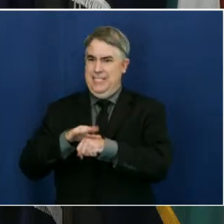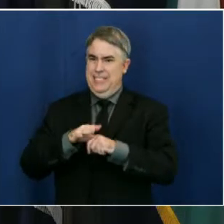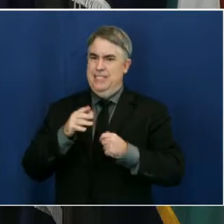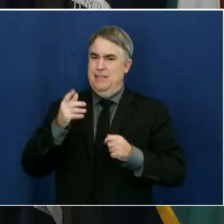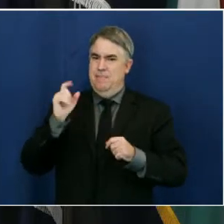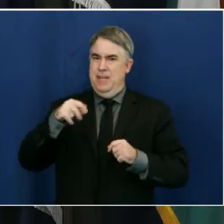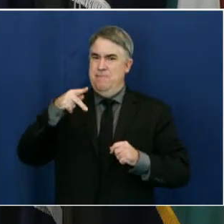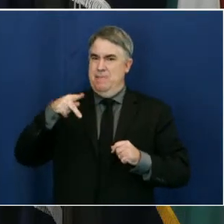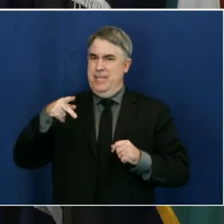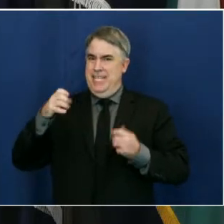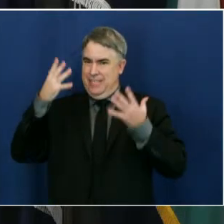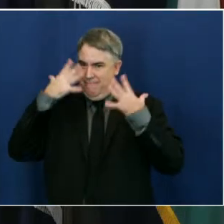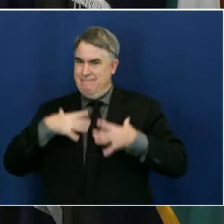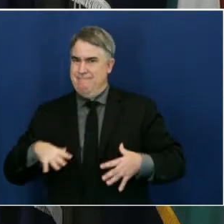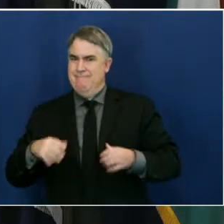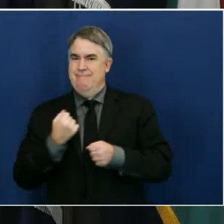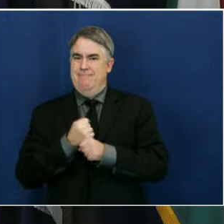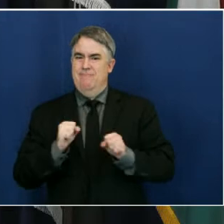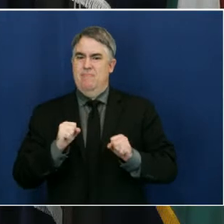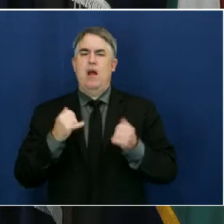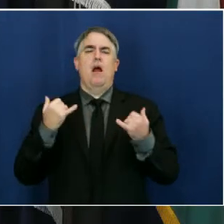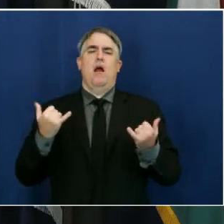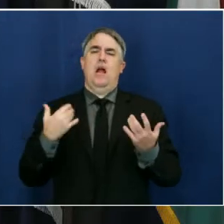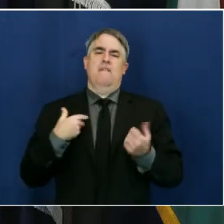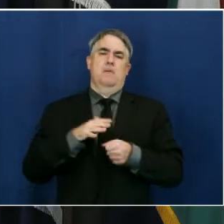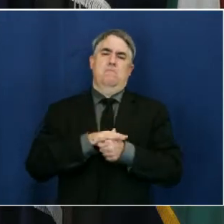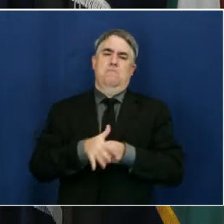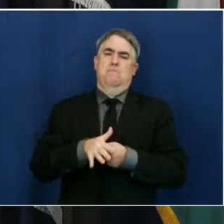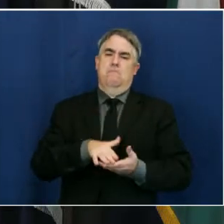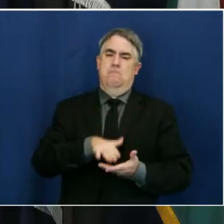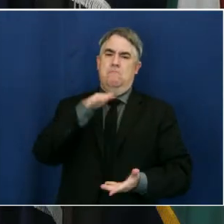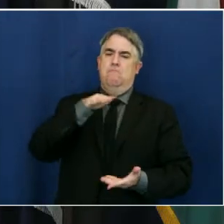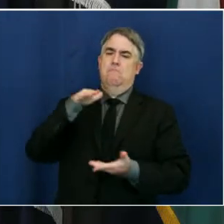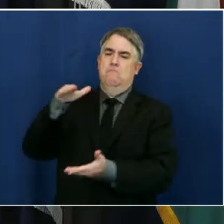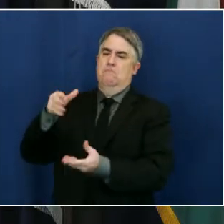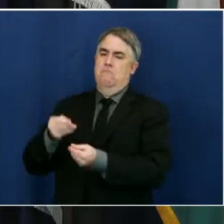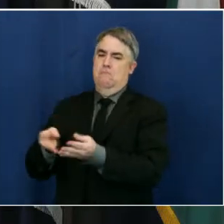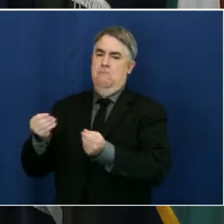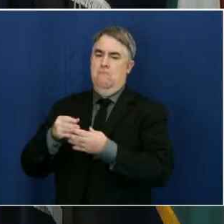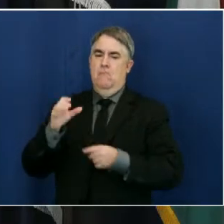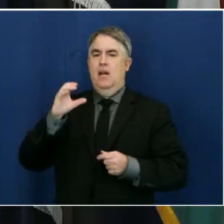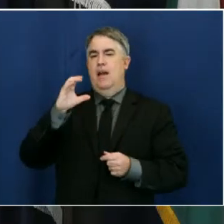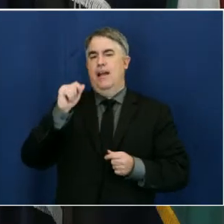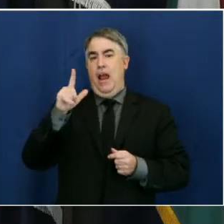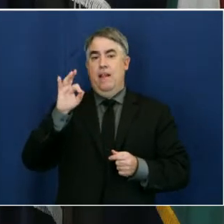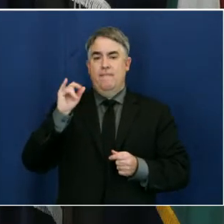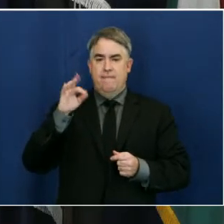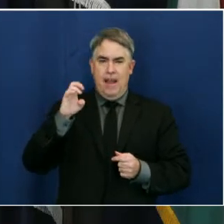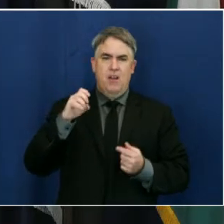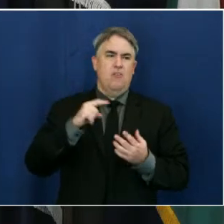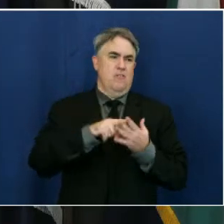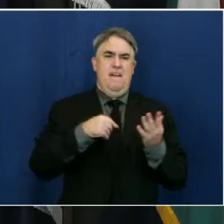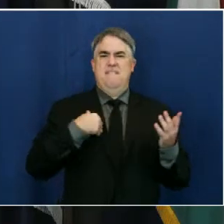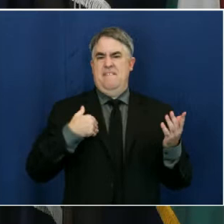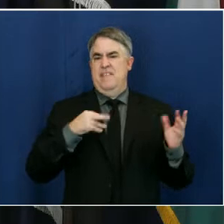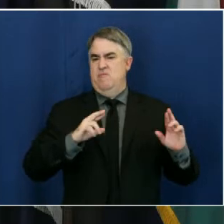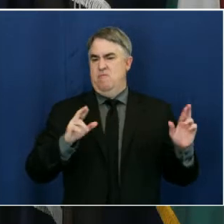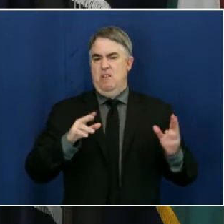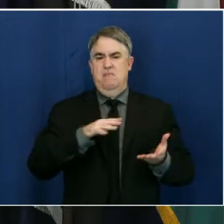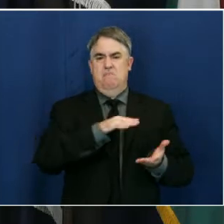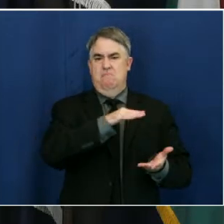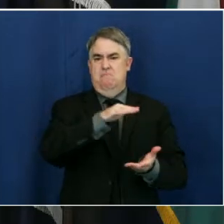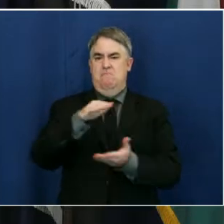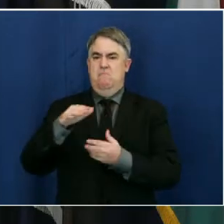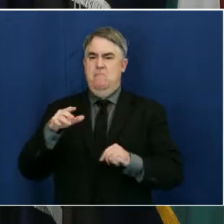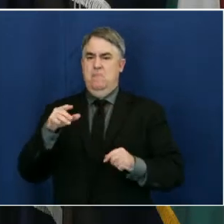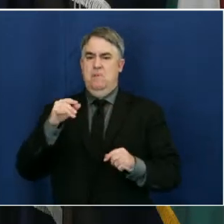know City of San Diego, CAL FIRE, City of Chula Vista, and the Sheriff's Department no longer utilize that system. And again, that data